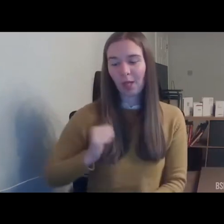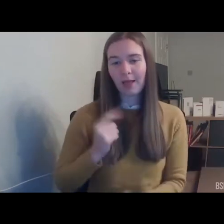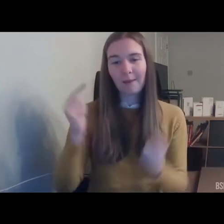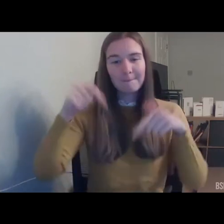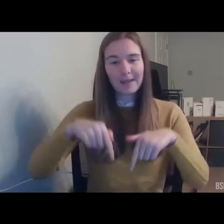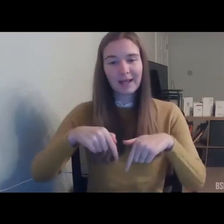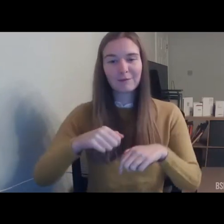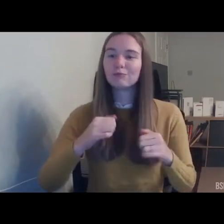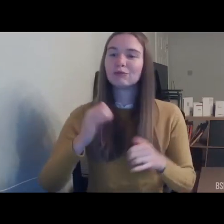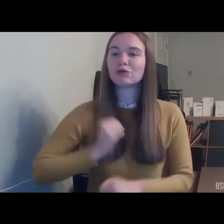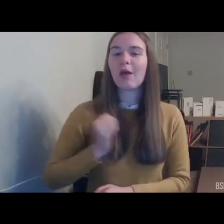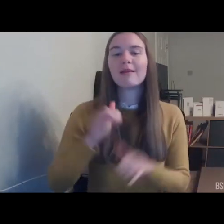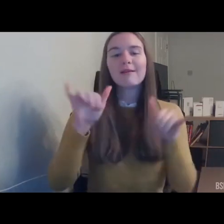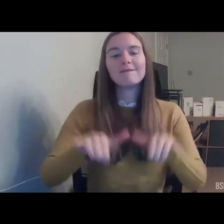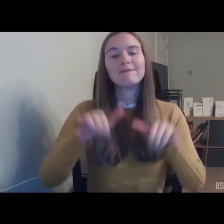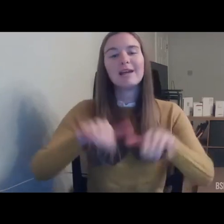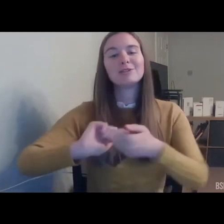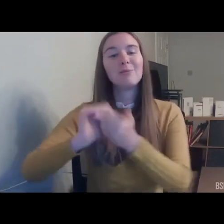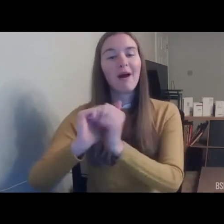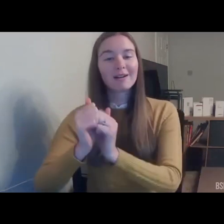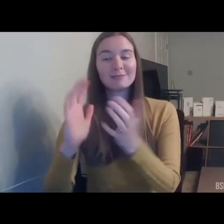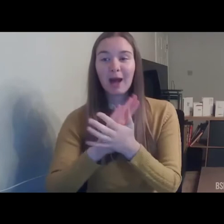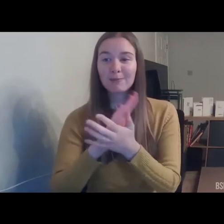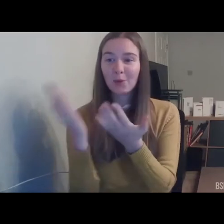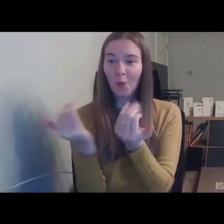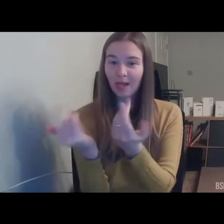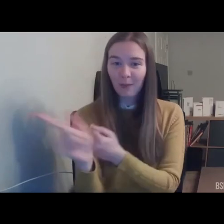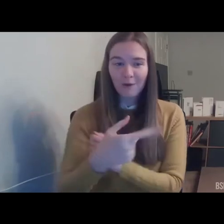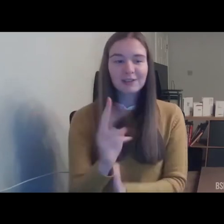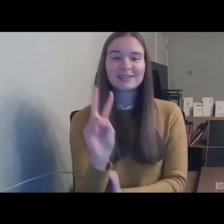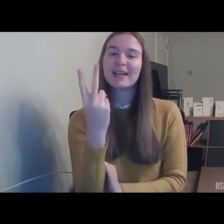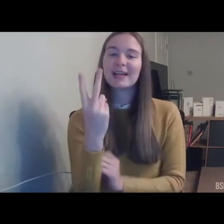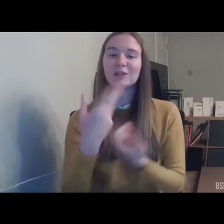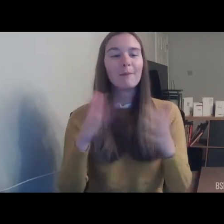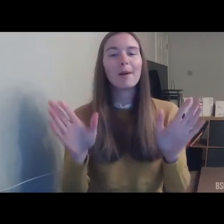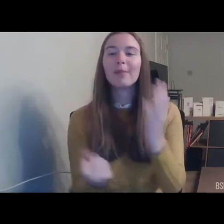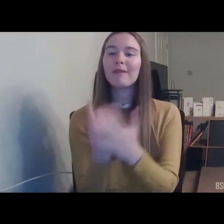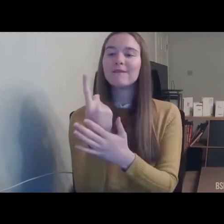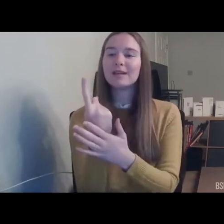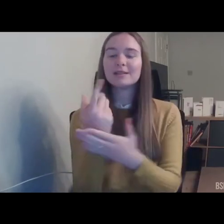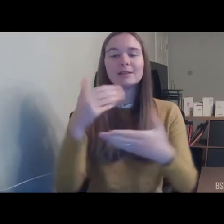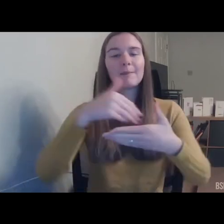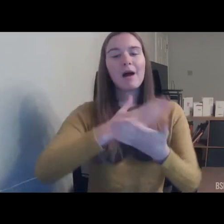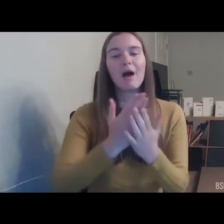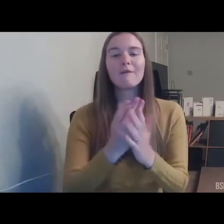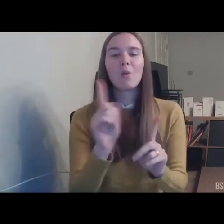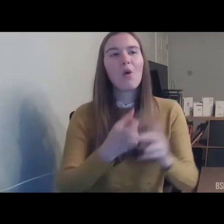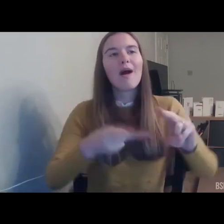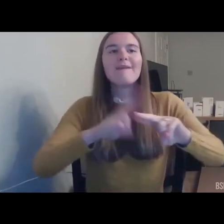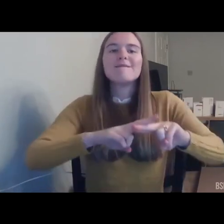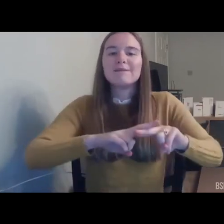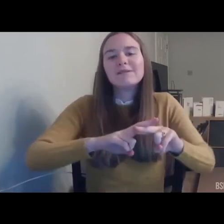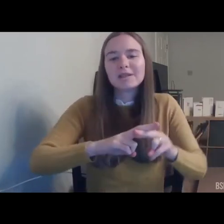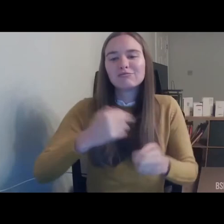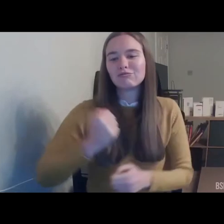partners and I'm delighted to welcome you all to the second of our public events as part of the What If Scotland exhibition. For those of you who